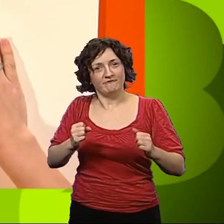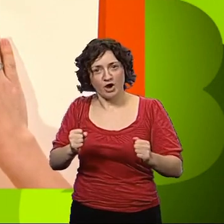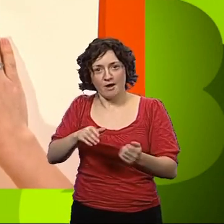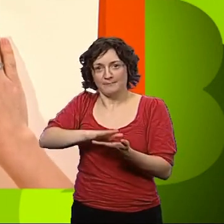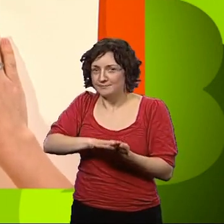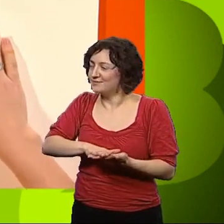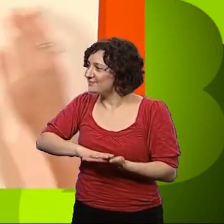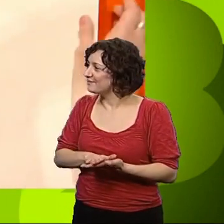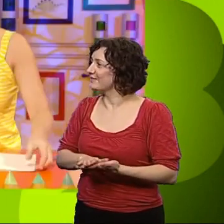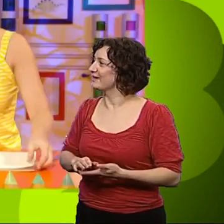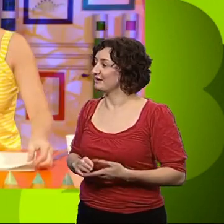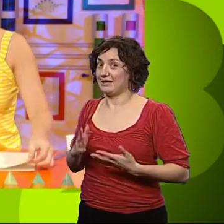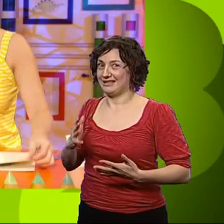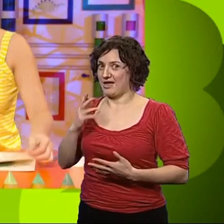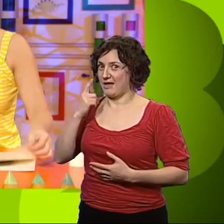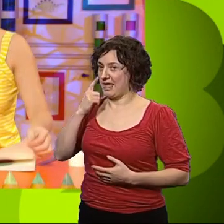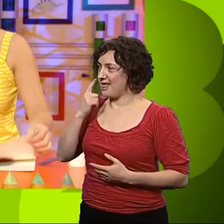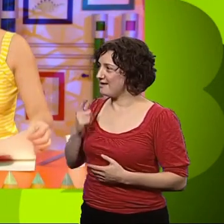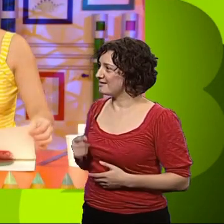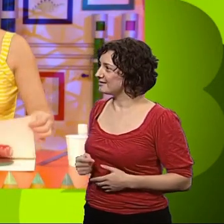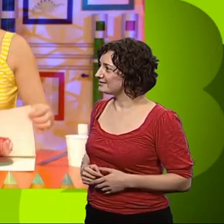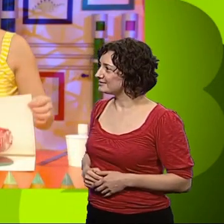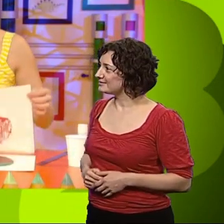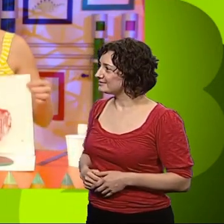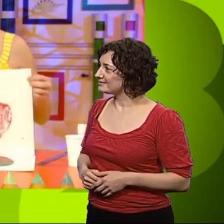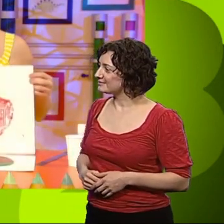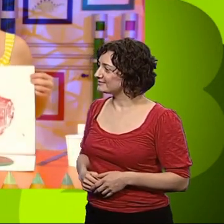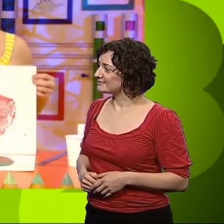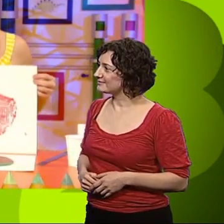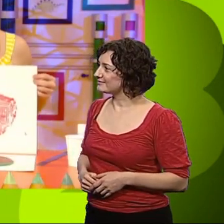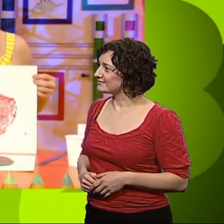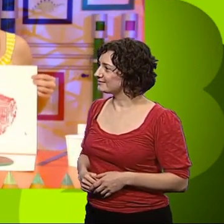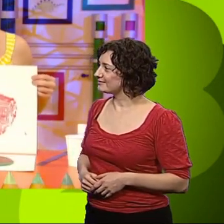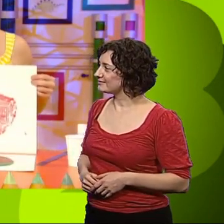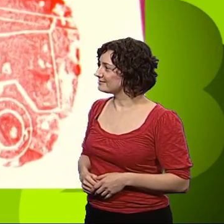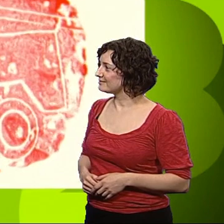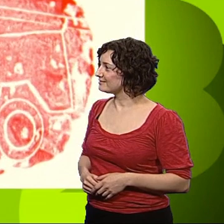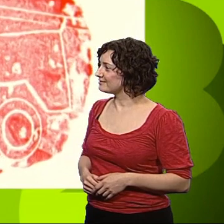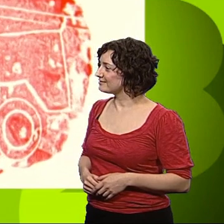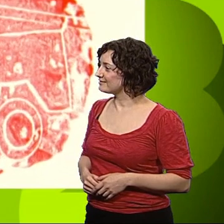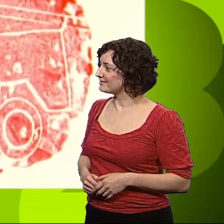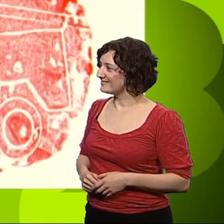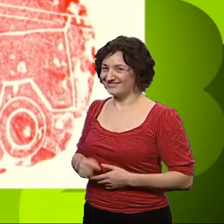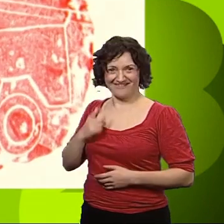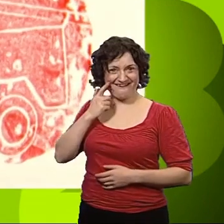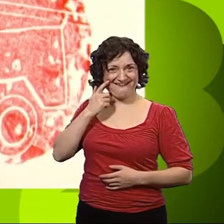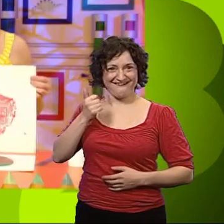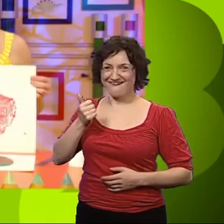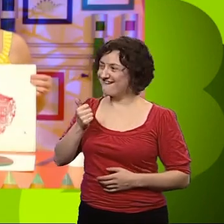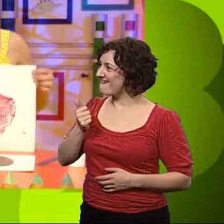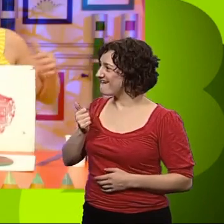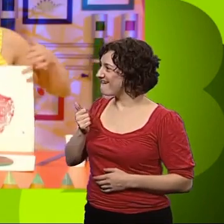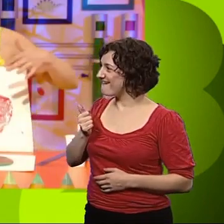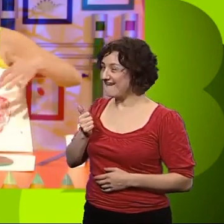of truth. Let's see what this looks like. Peel it off. Cool, now I can add to that,